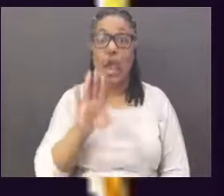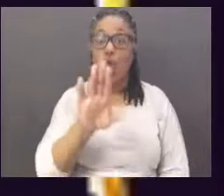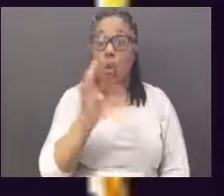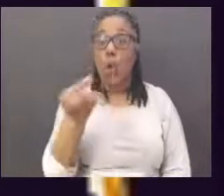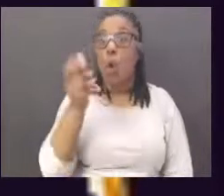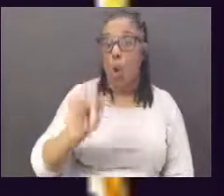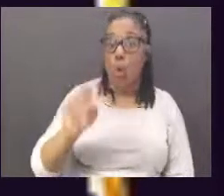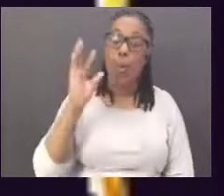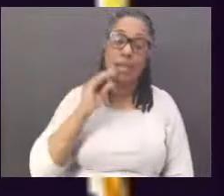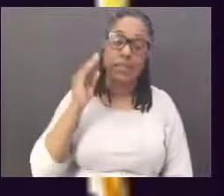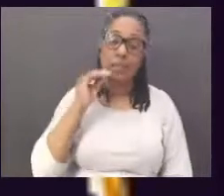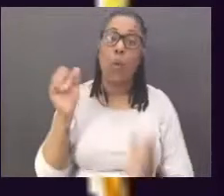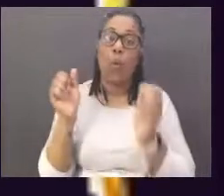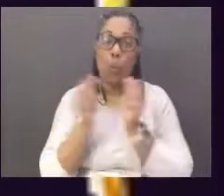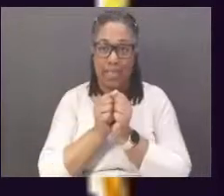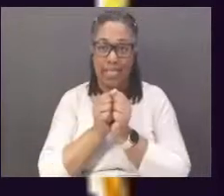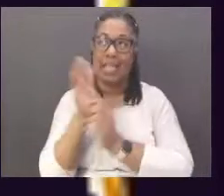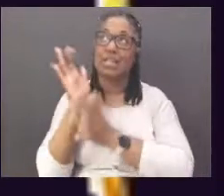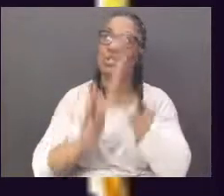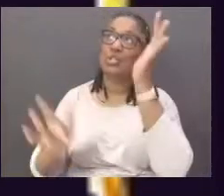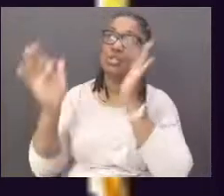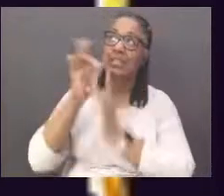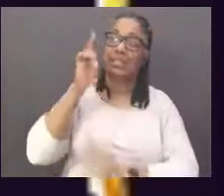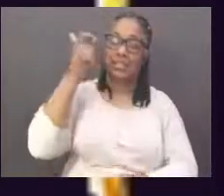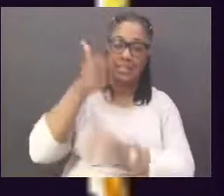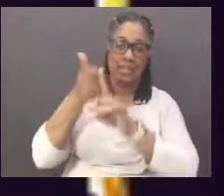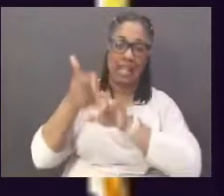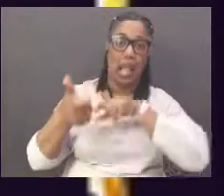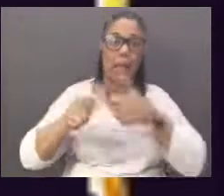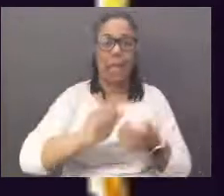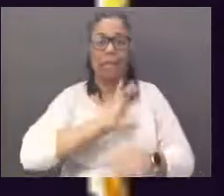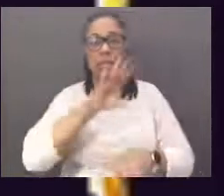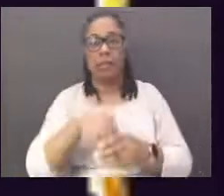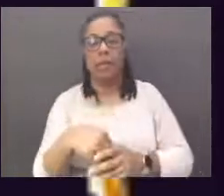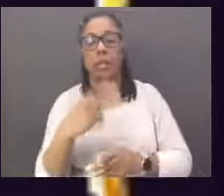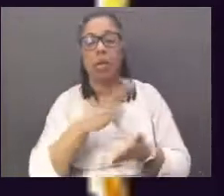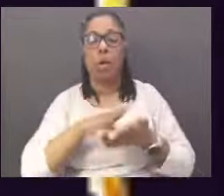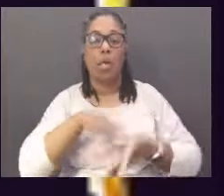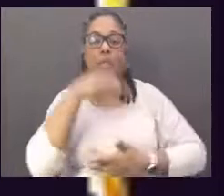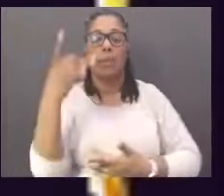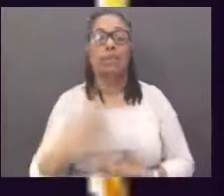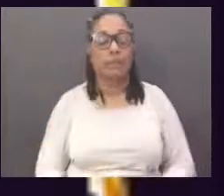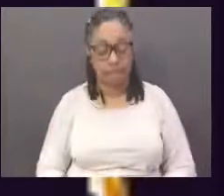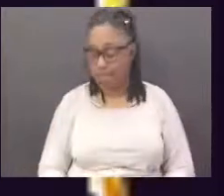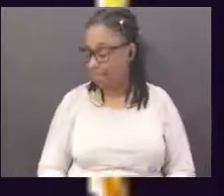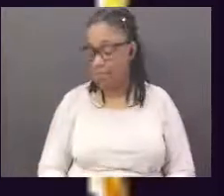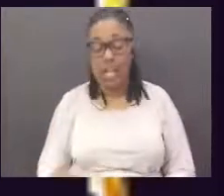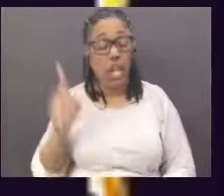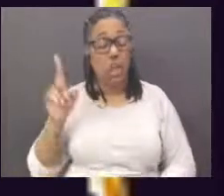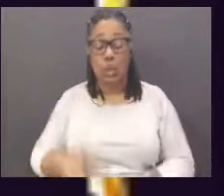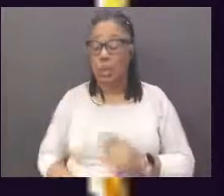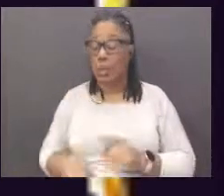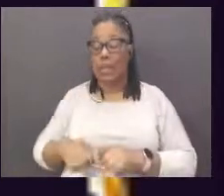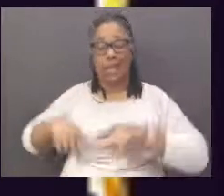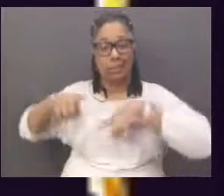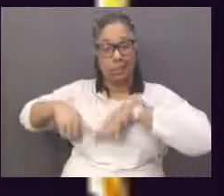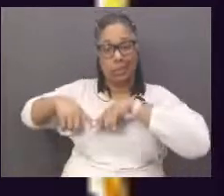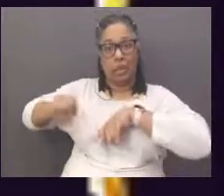with the baptizer in the Holy Ghost. The days of riding someone else's coattail will not be